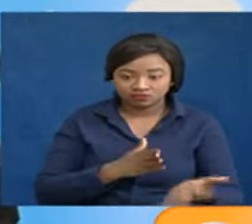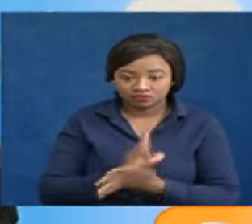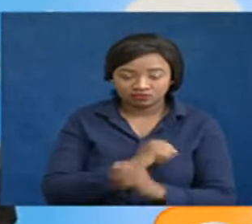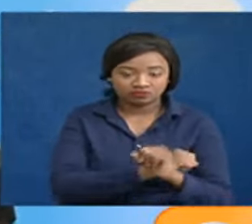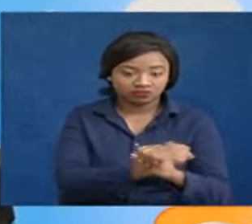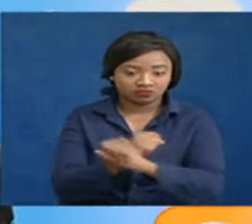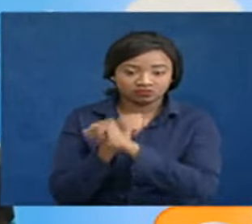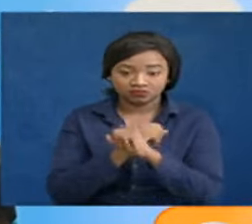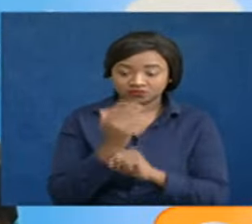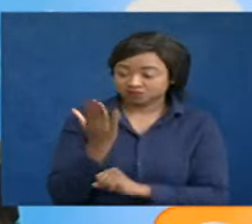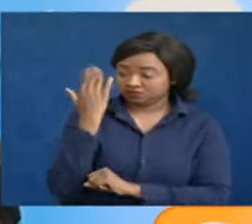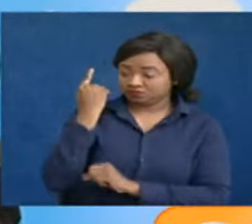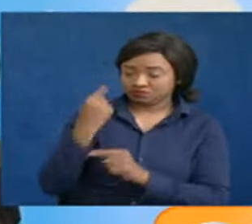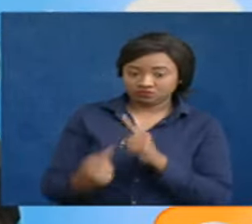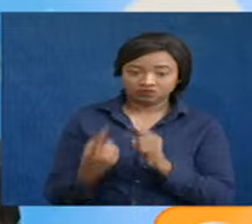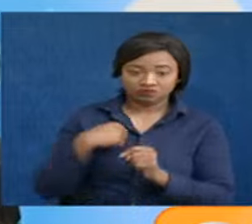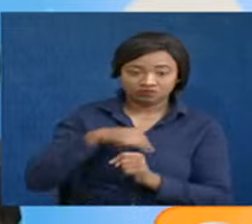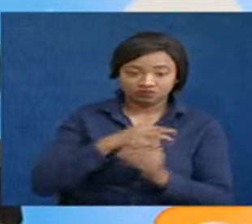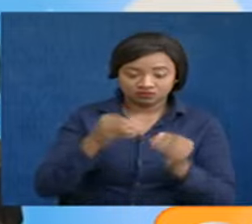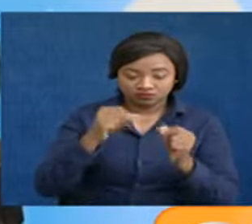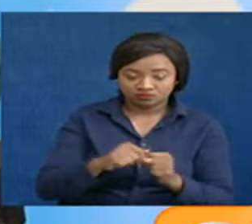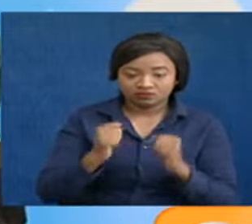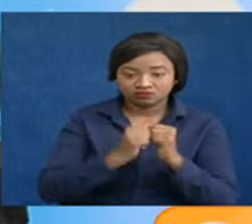we handled